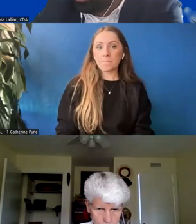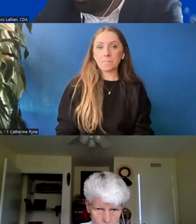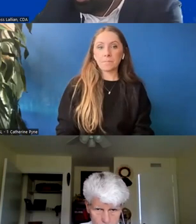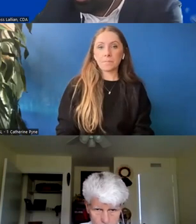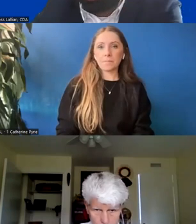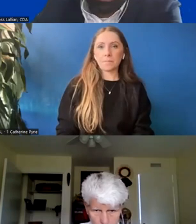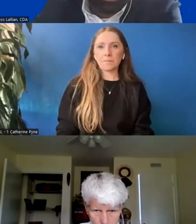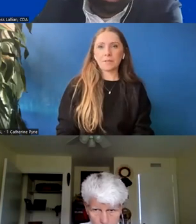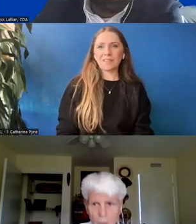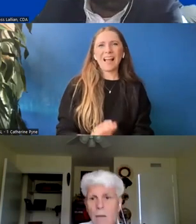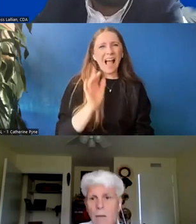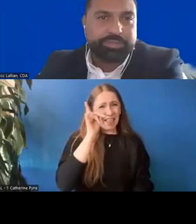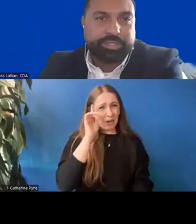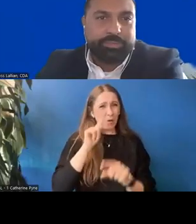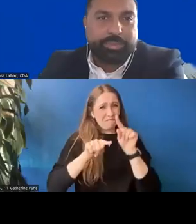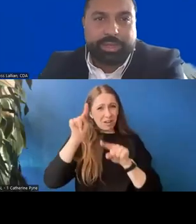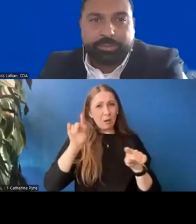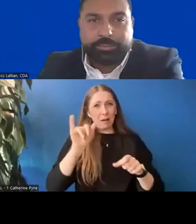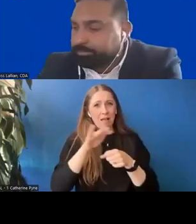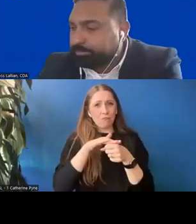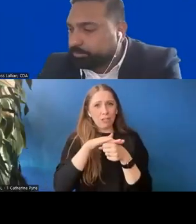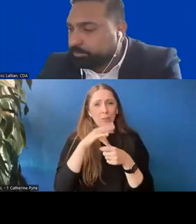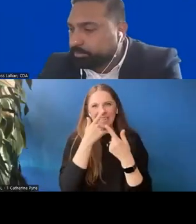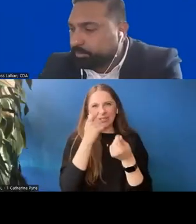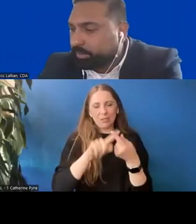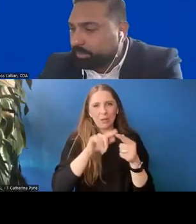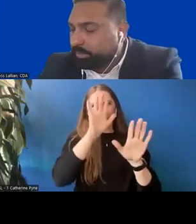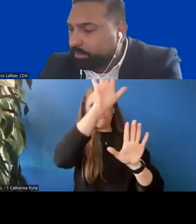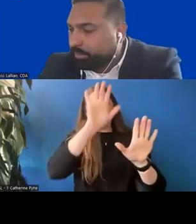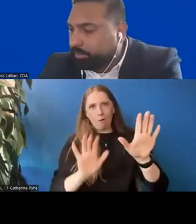That would probably vary by region as well, so that'd be interesting to map it out.